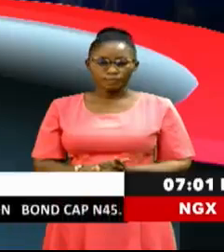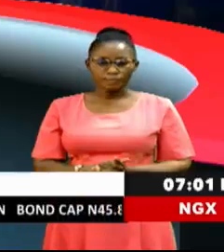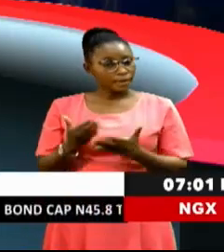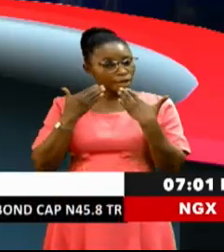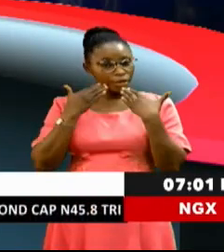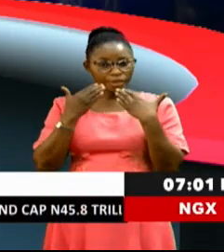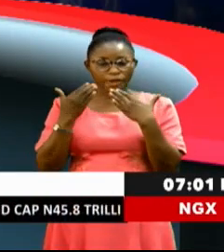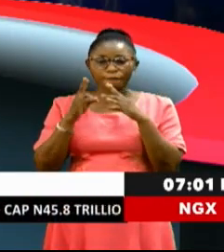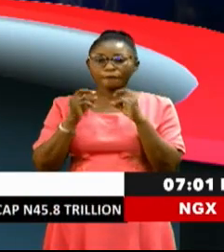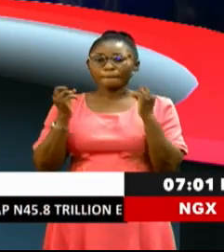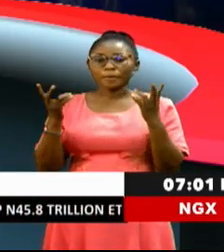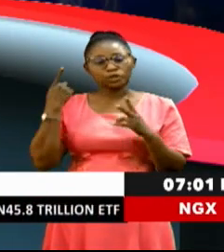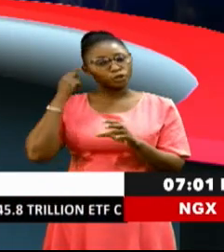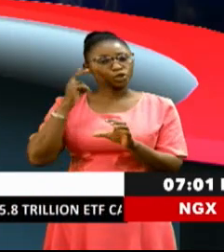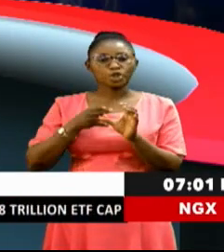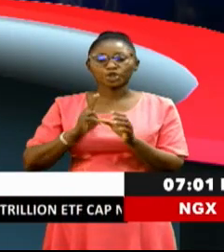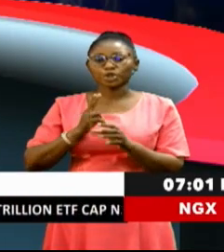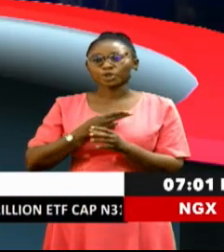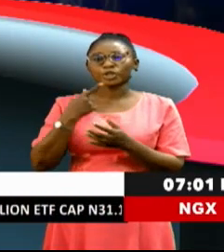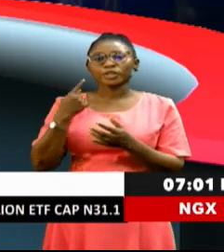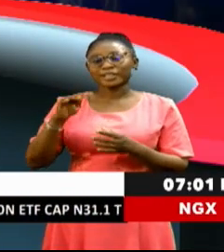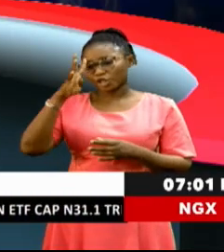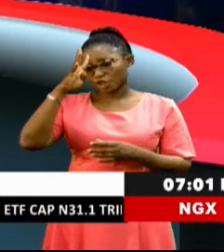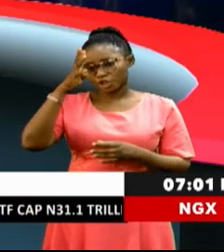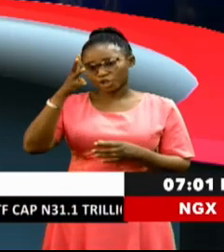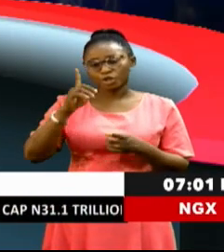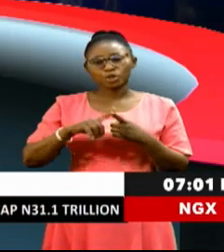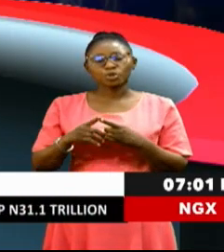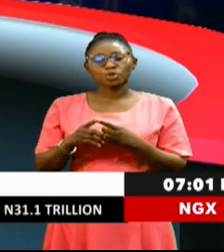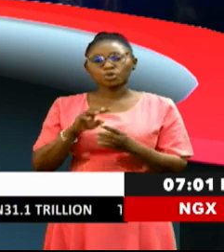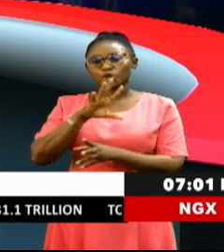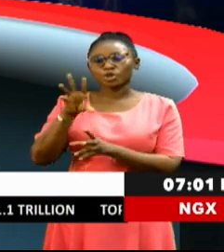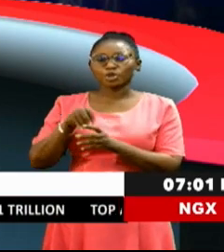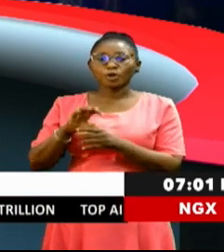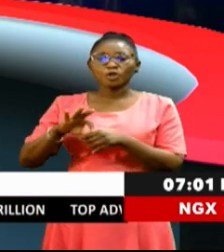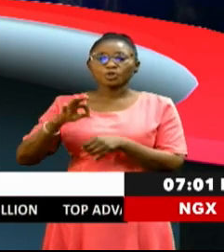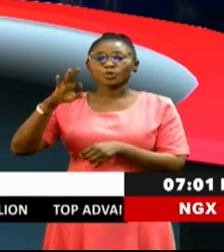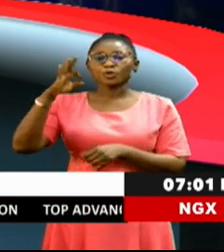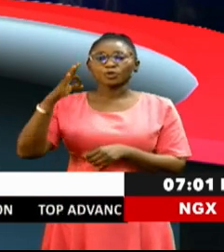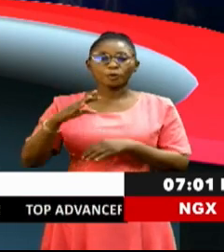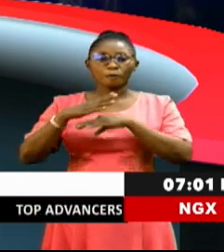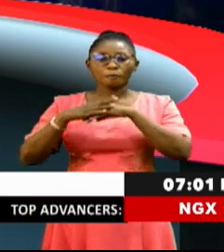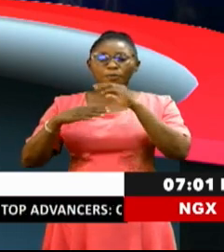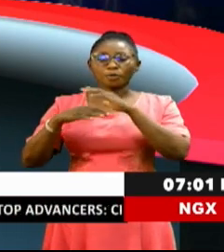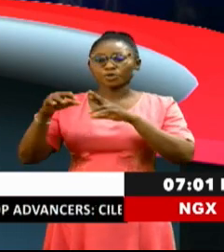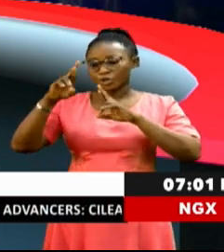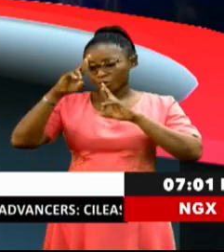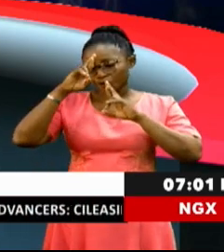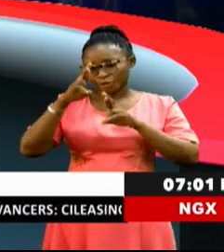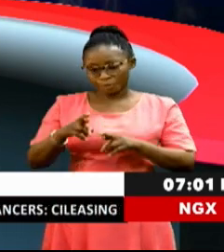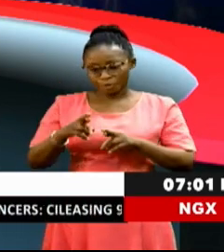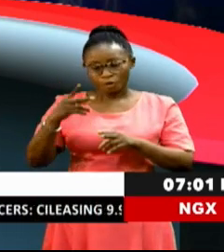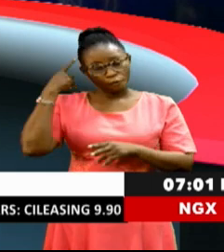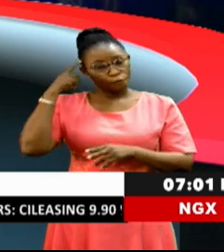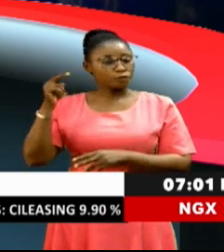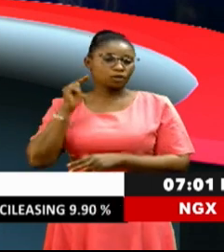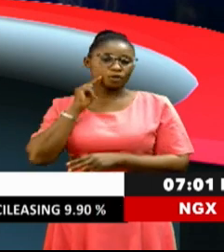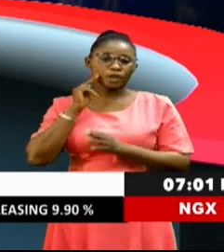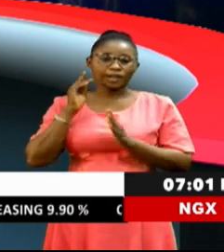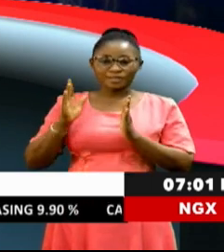Well, thank you so much for joining us. The initiative to inculcate the spirit of building a reputation for Nigerians